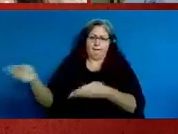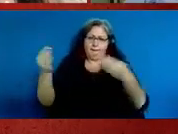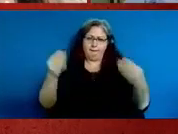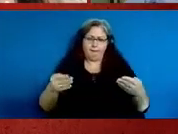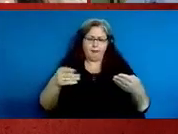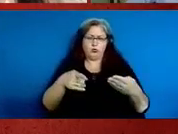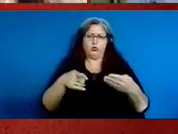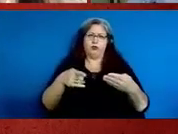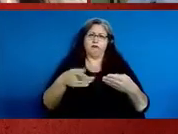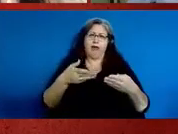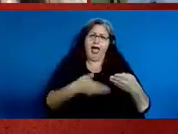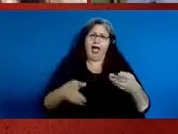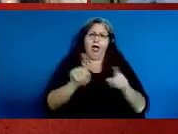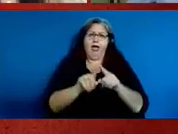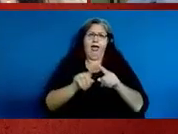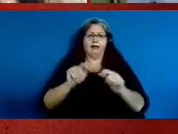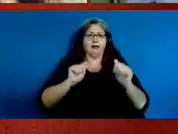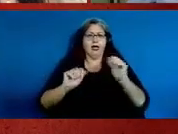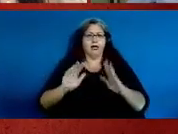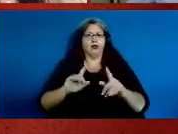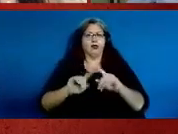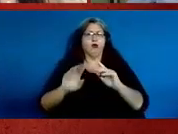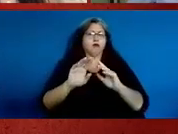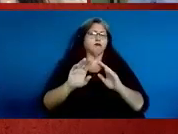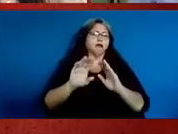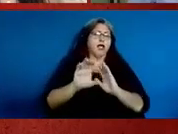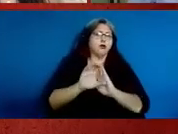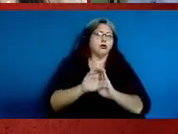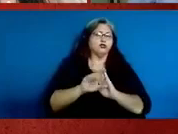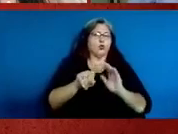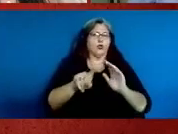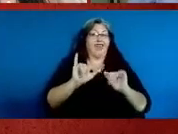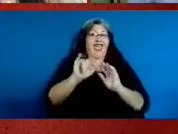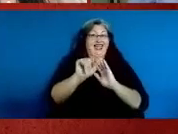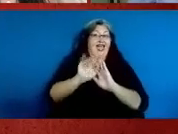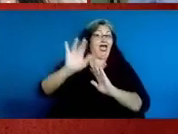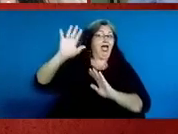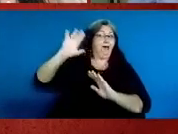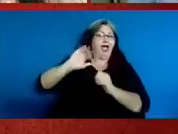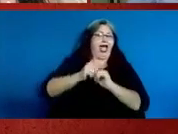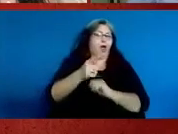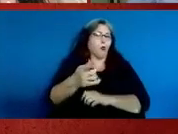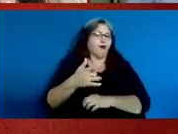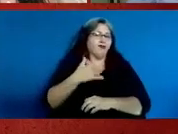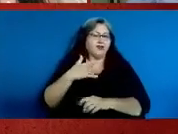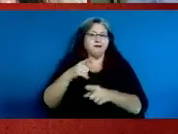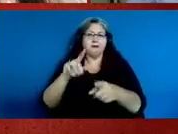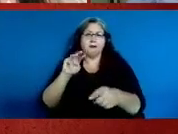role, what was the feeling back then? We could start with Ming-Na.